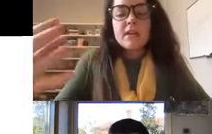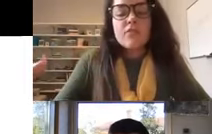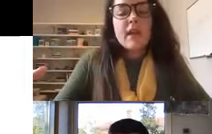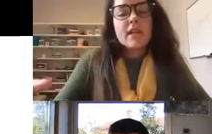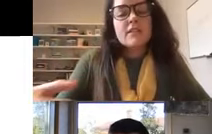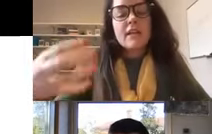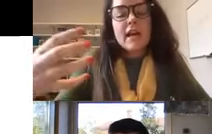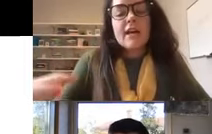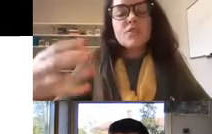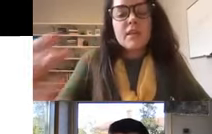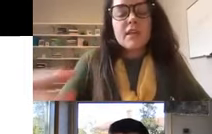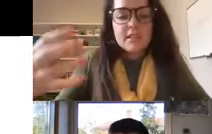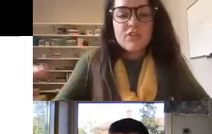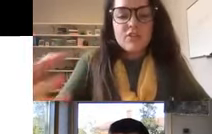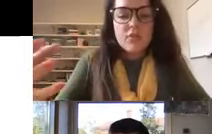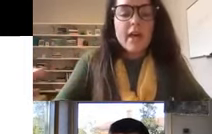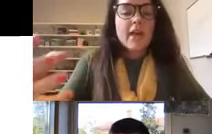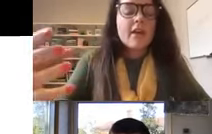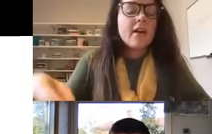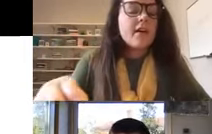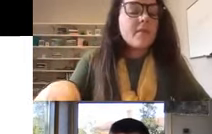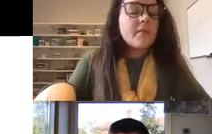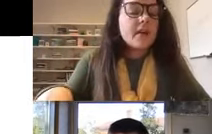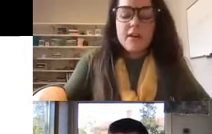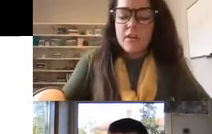addressing race as being a central way